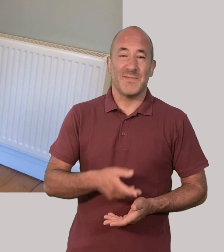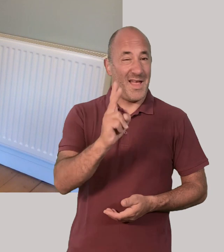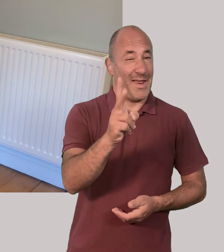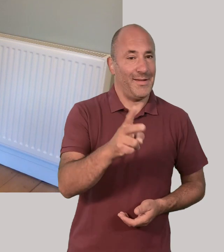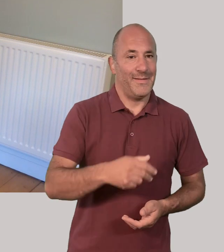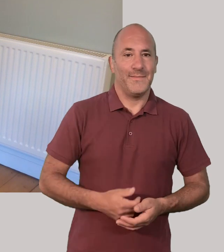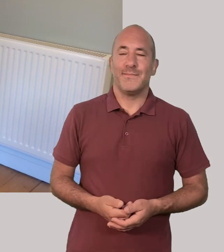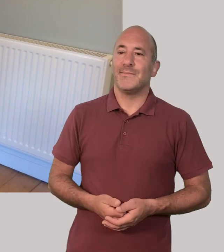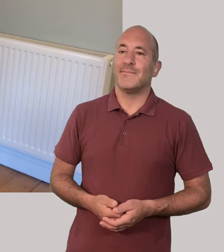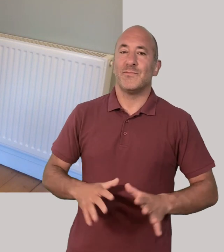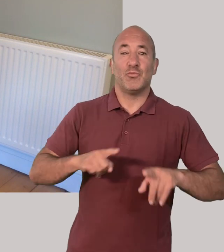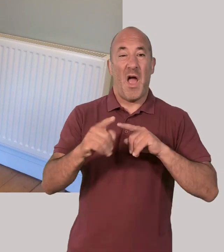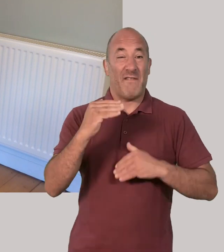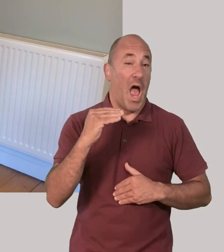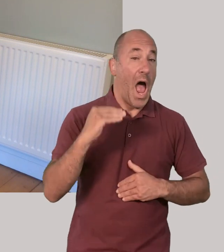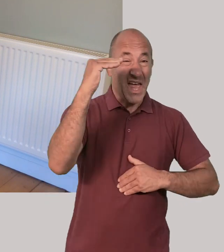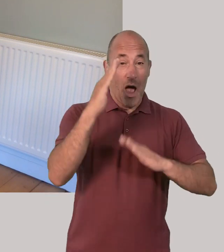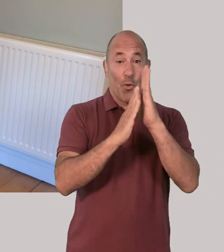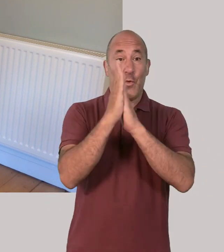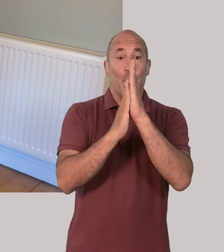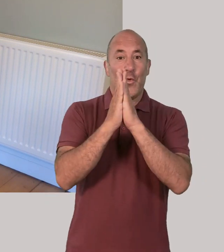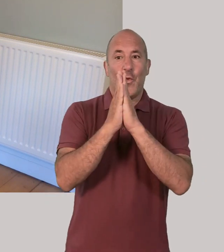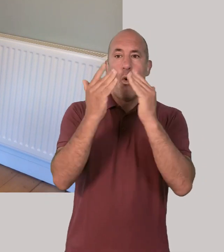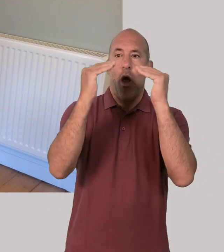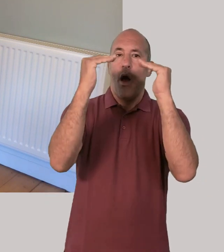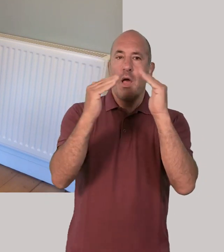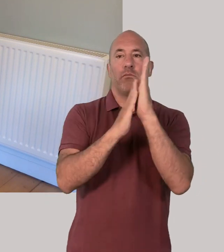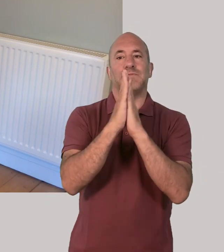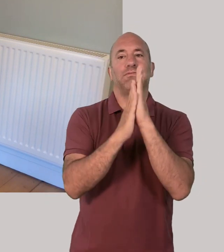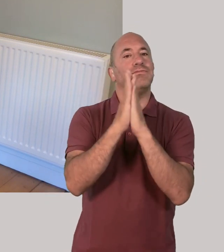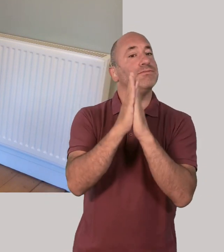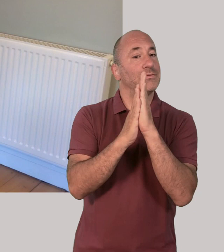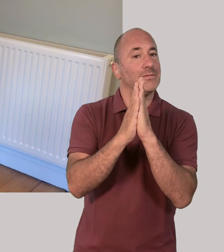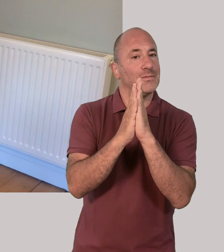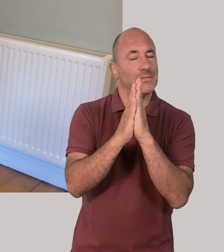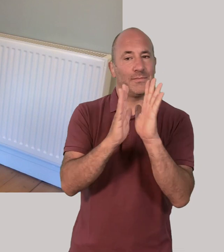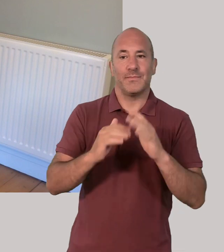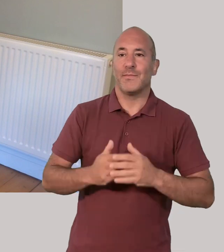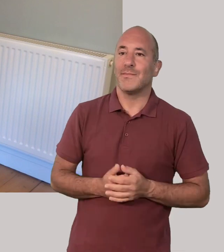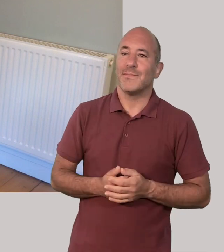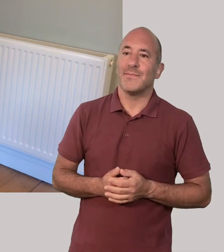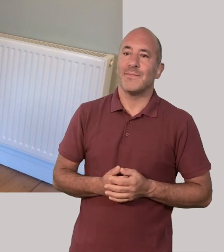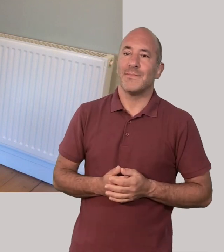One more time. Right up if you can. We'll go with one of the lower levels.